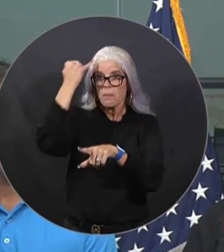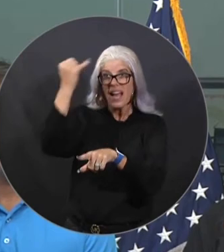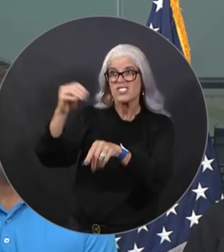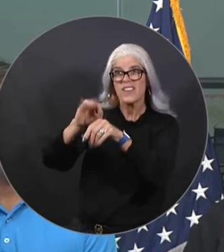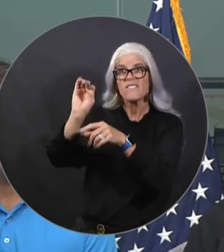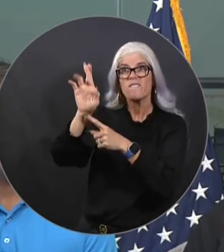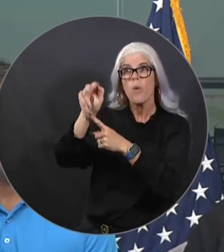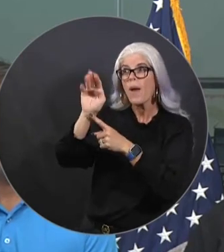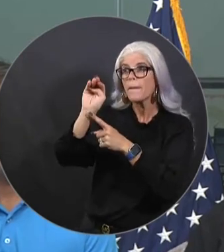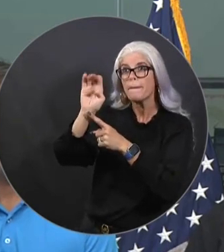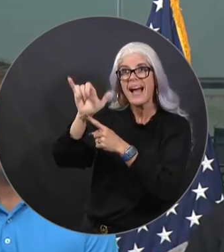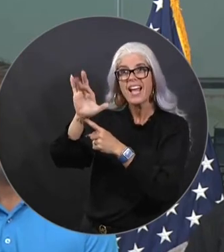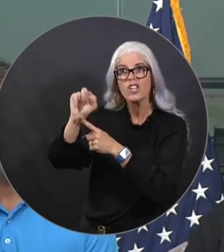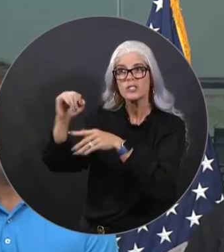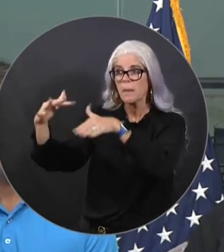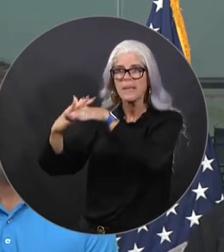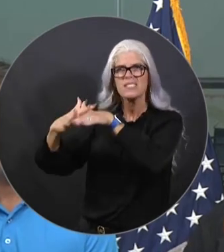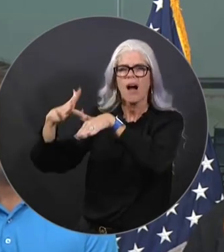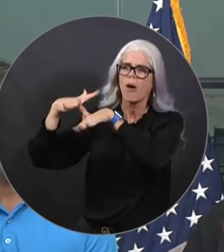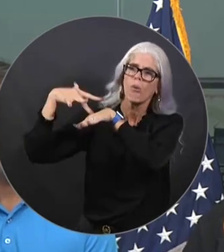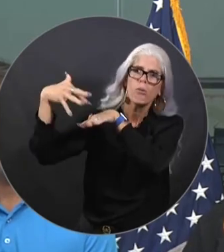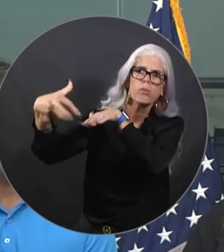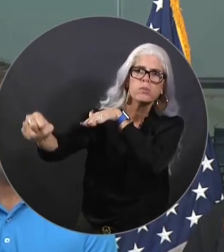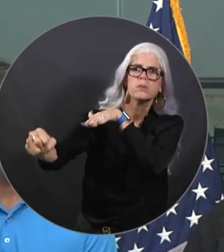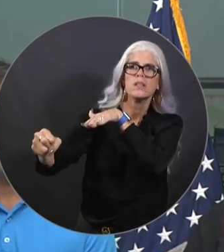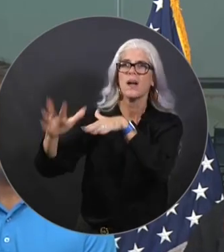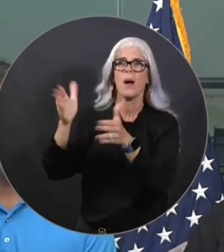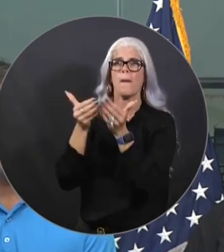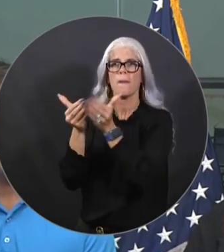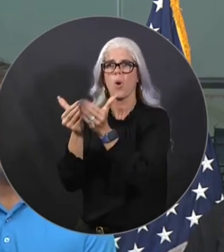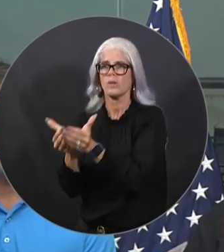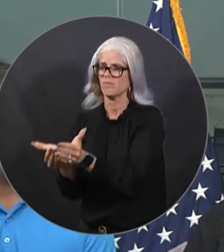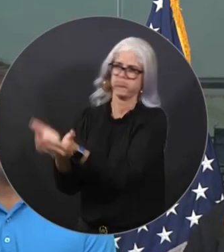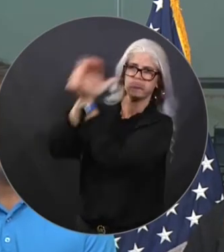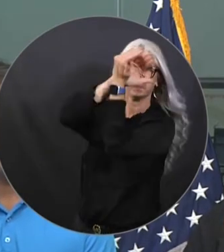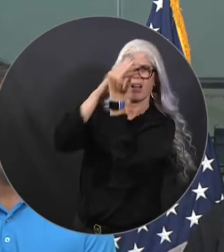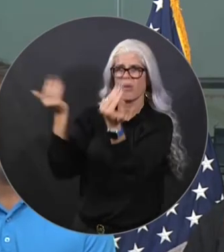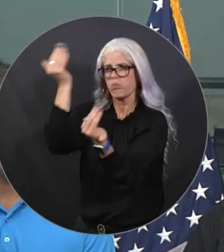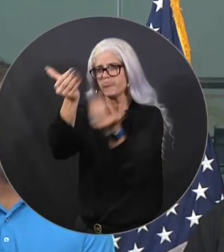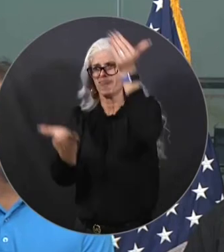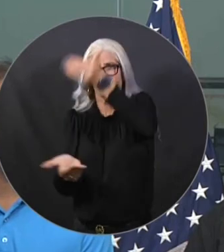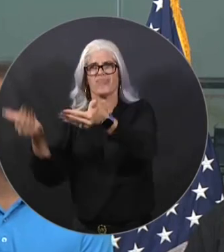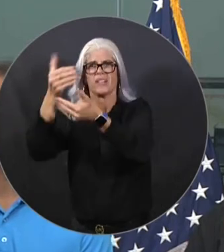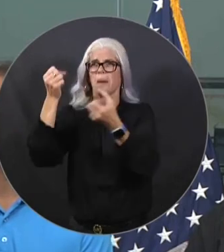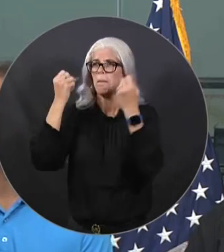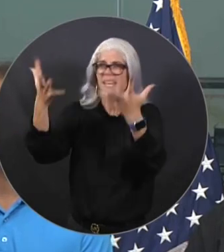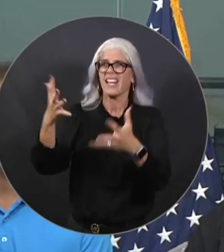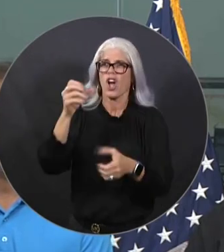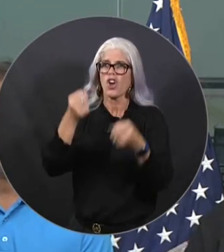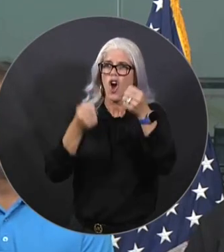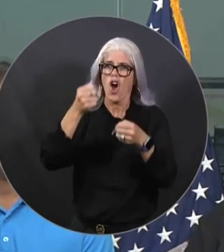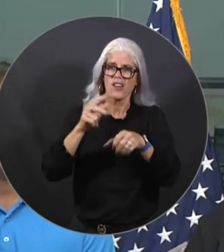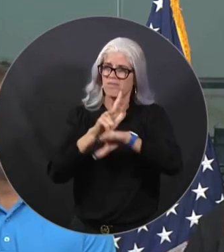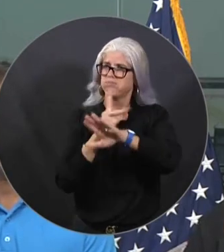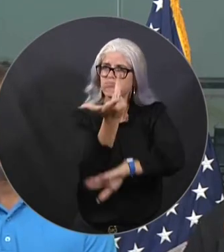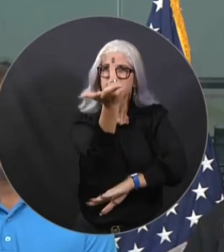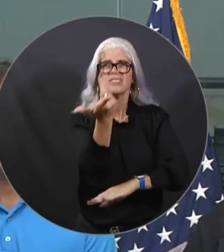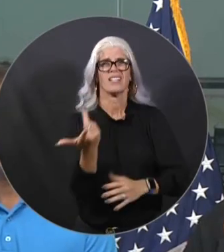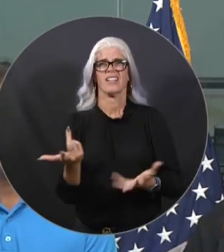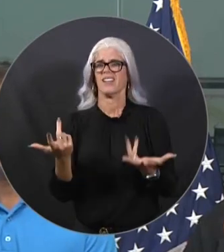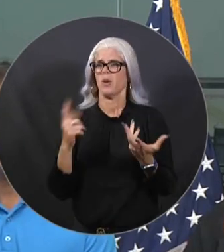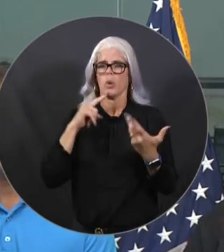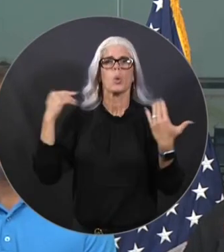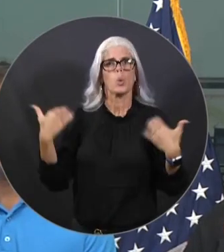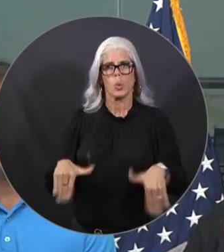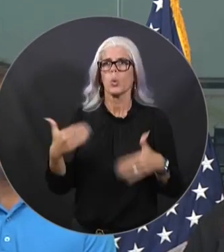see boats that have been flipped over or cars that have been flipped over, and those are very striking images. But as the storm has moved through the state, it